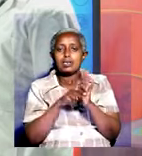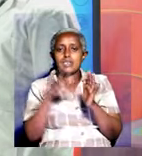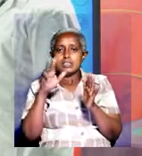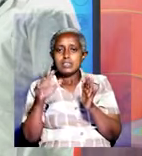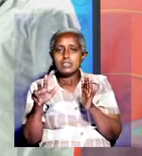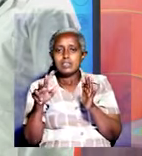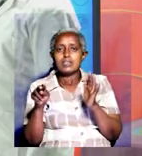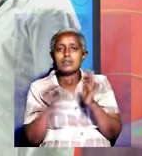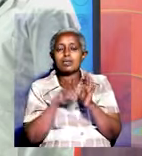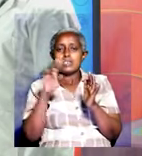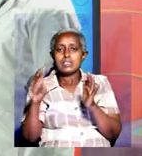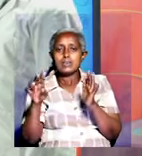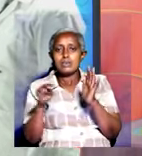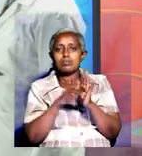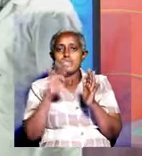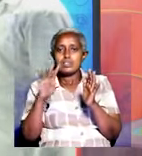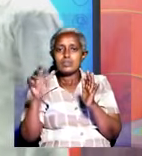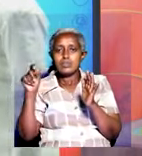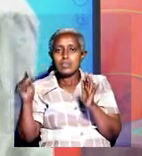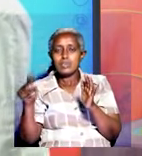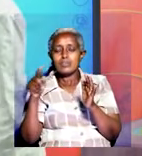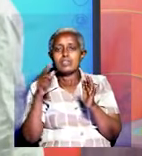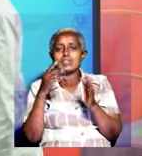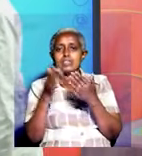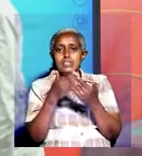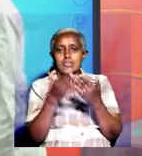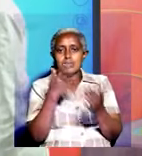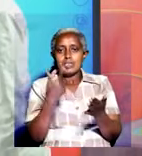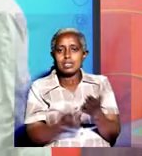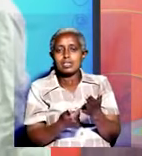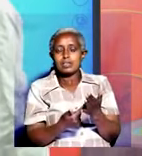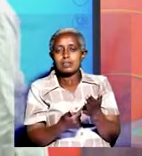-3, -7, -4, 11, simply here,